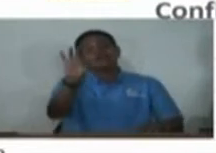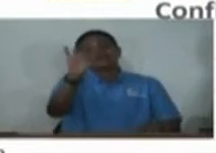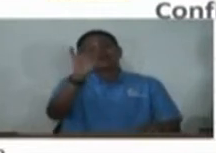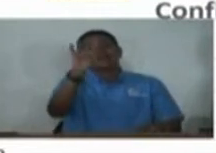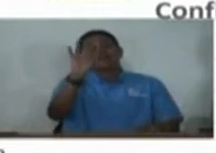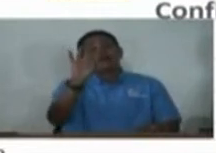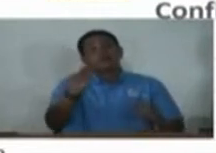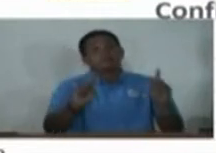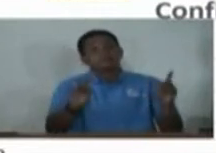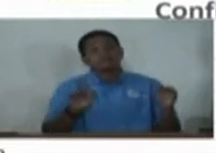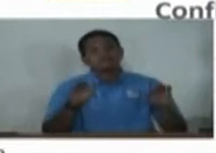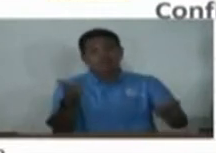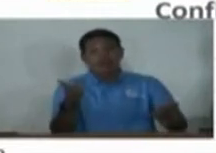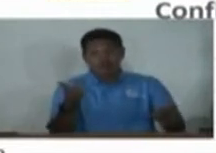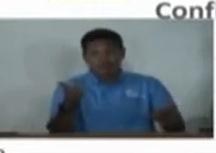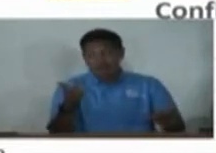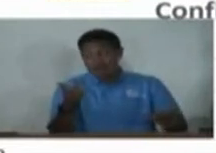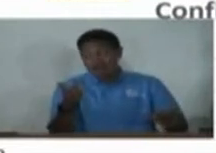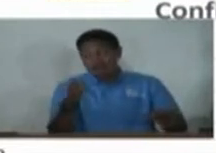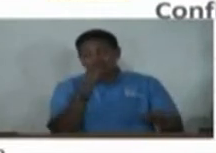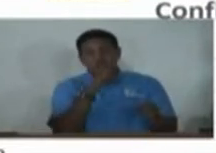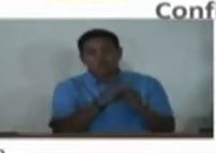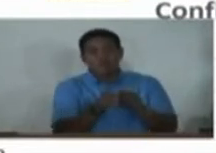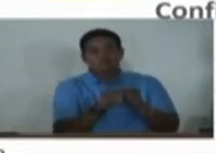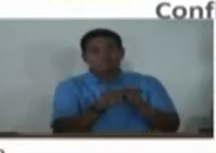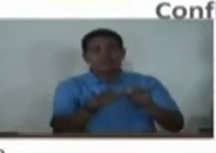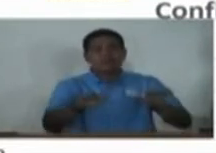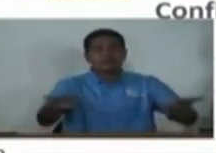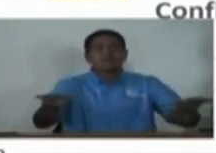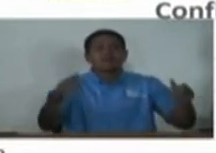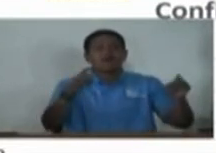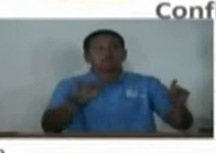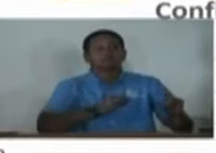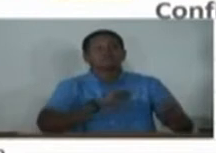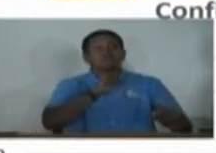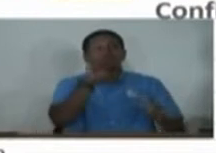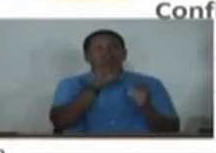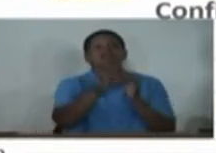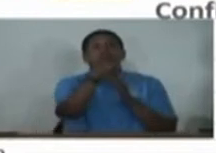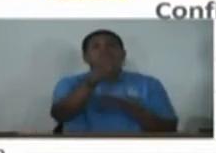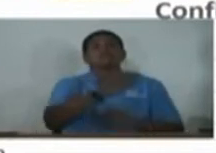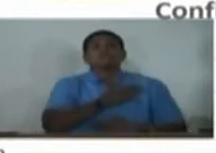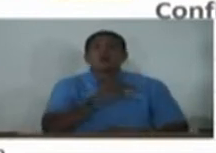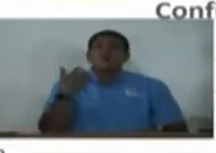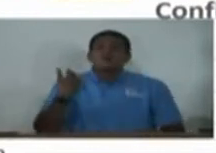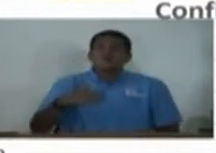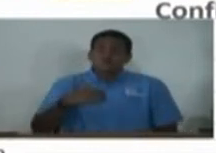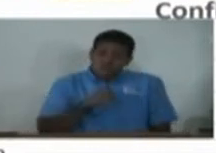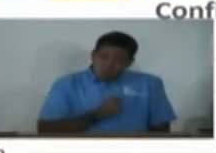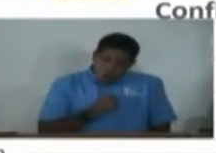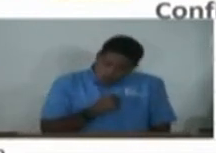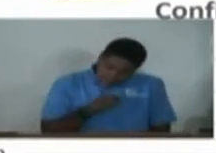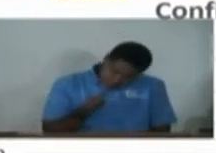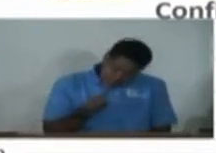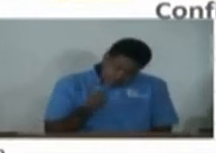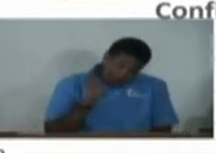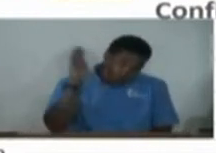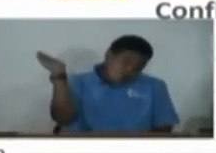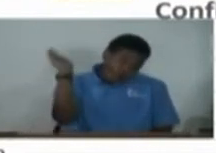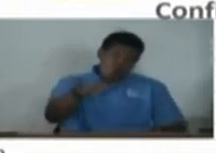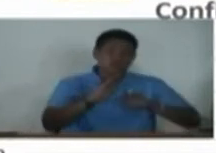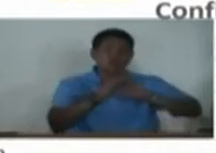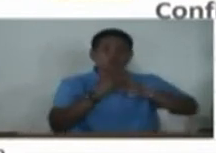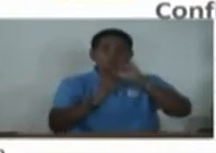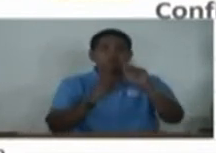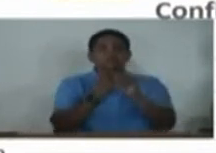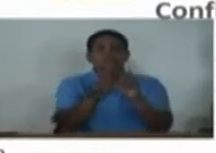949 persons to the pandemic. I extend my deepest sympathies to all Jamaicans who have